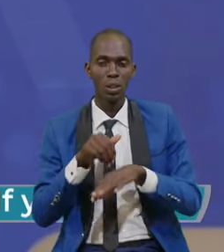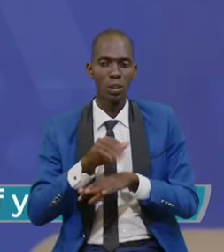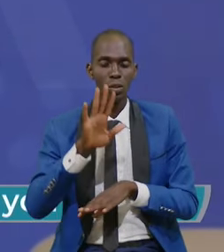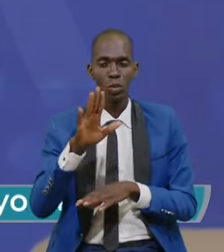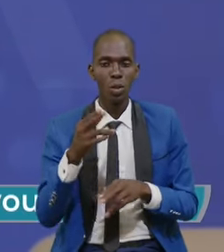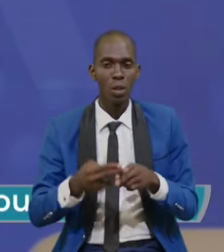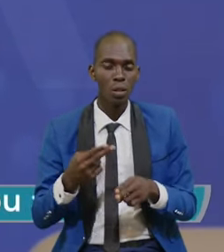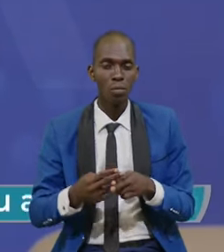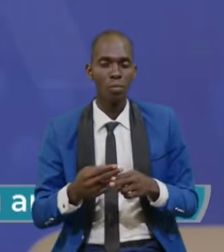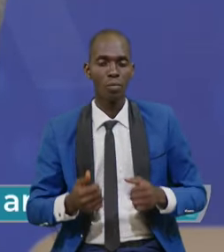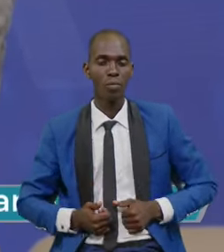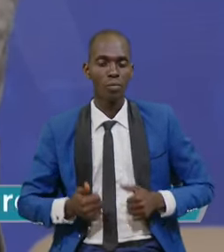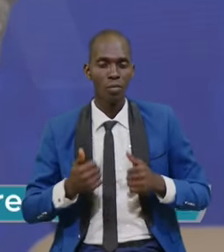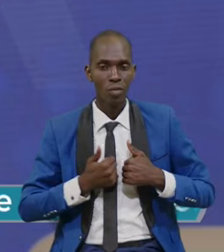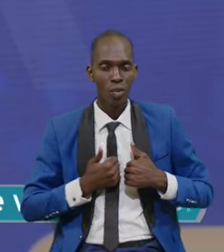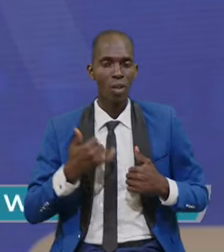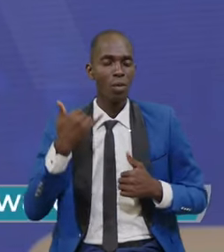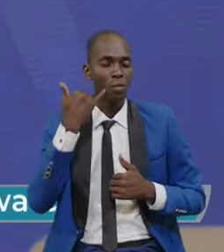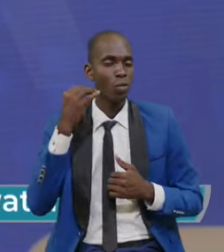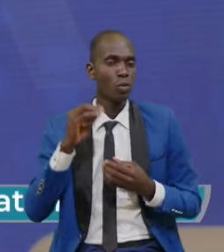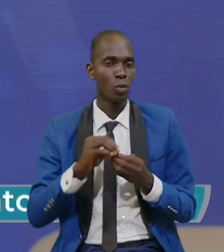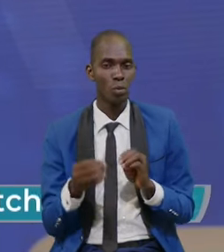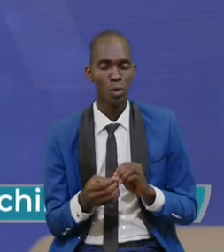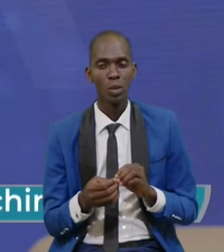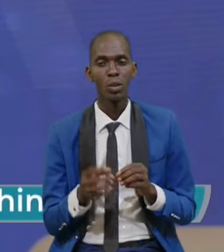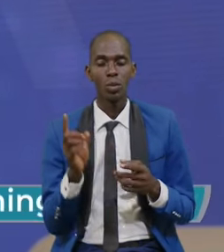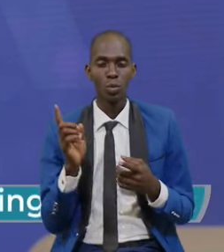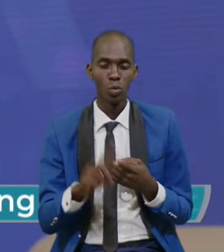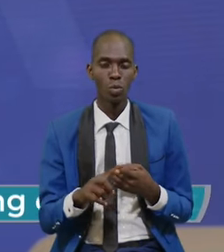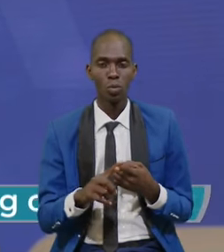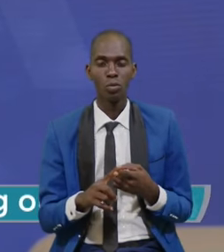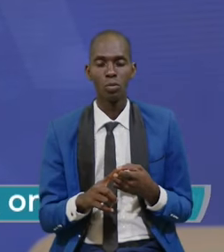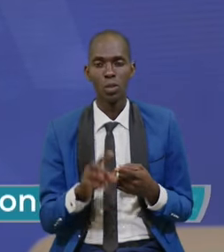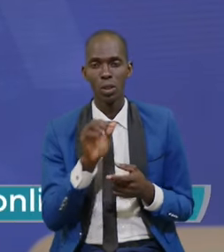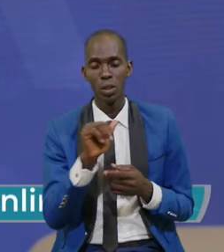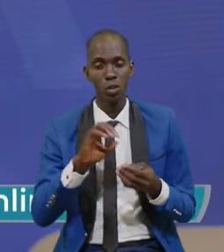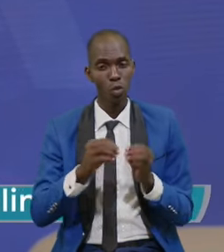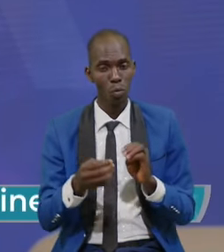via SMS or WhatsApp to